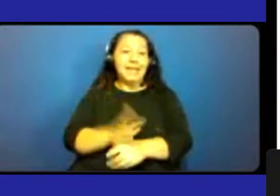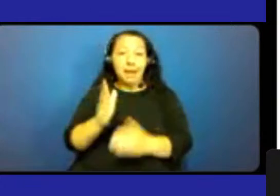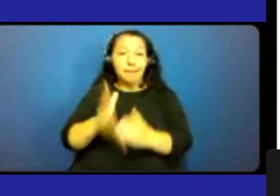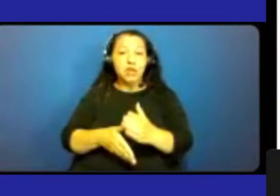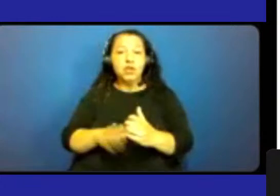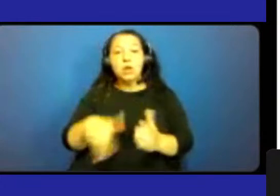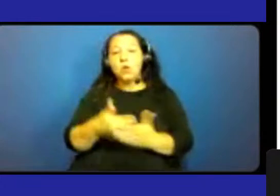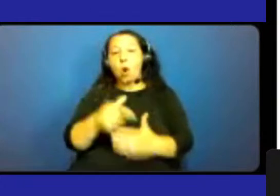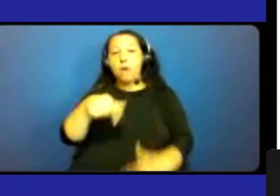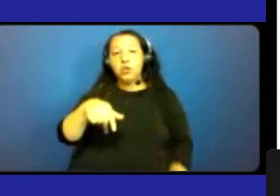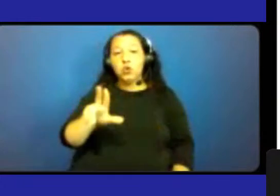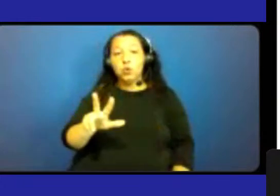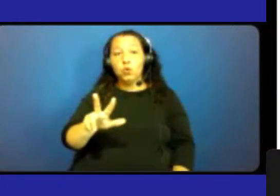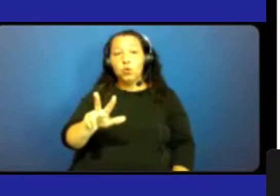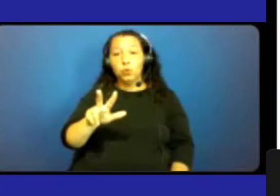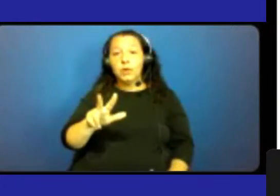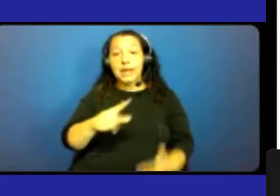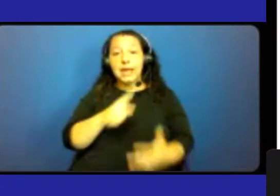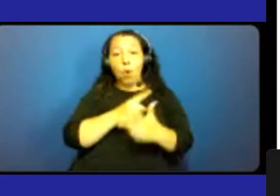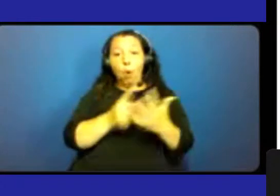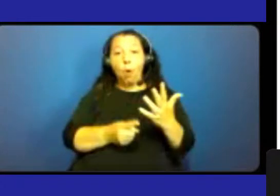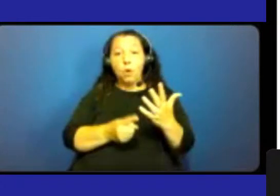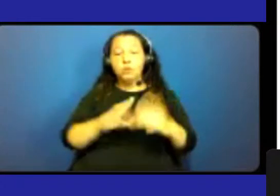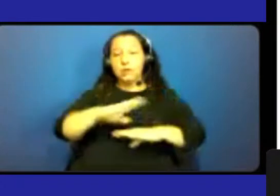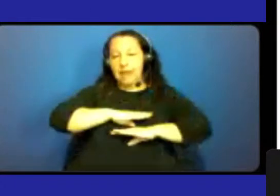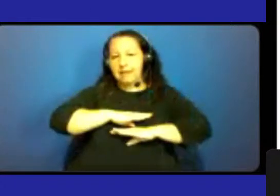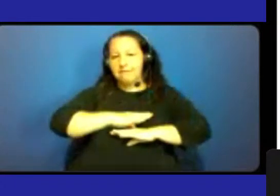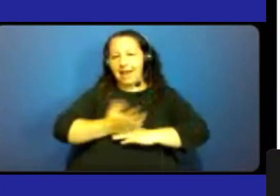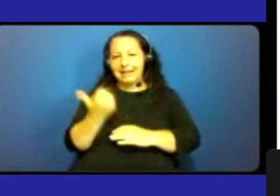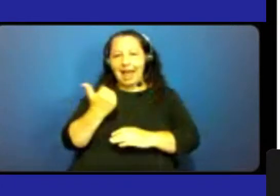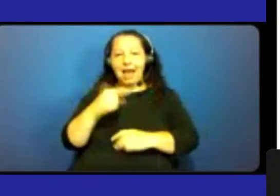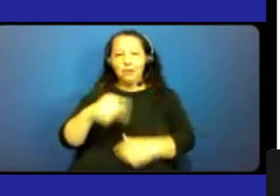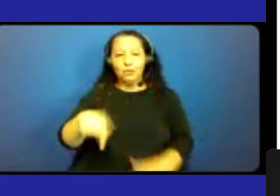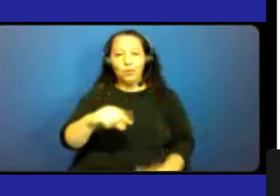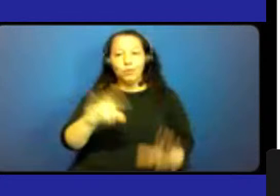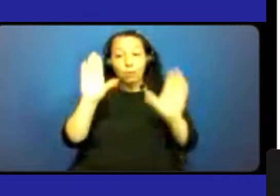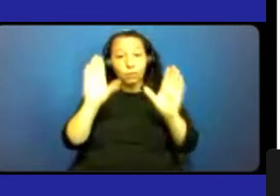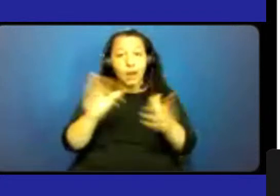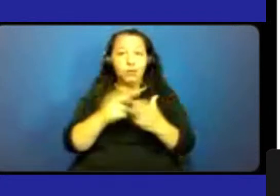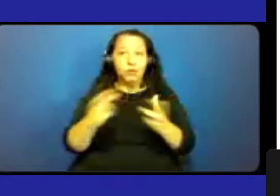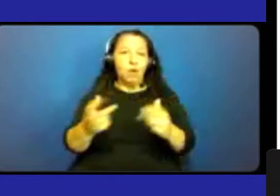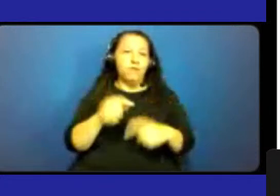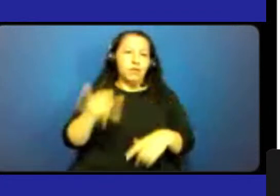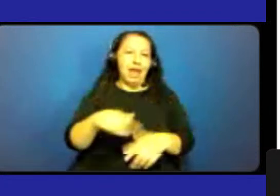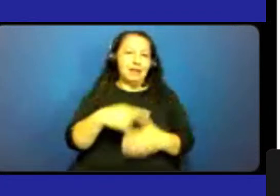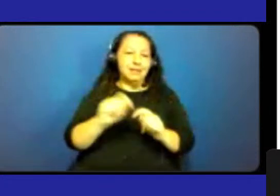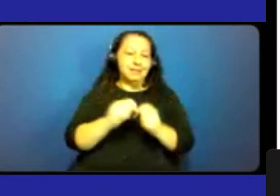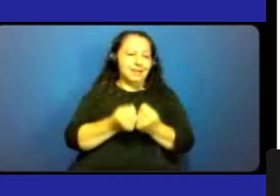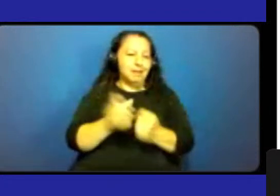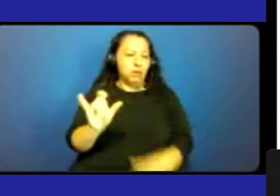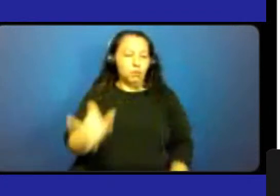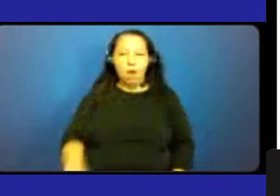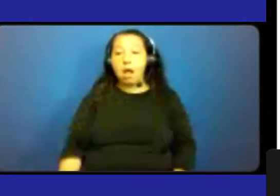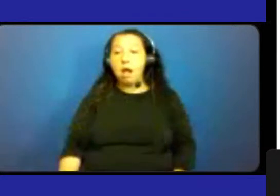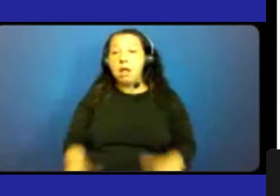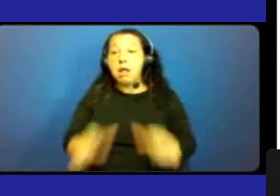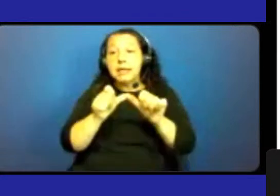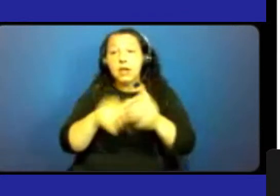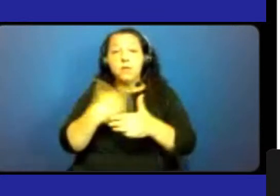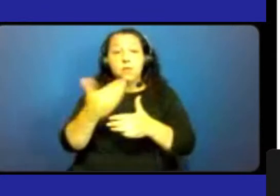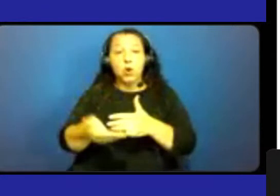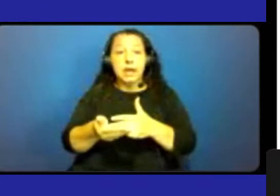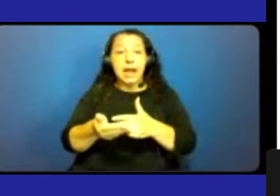milestones were met last quarter, so a great result for that team as well. Continuing on to the next slide, to